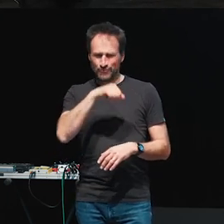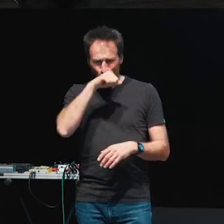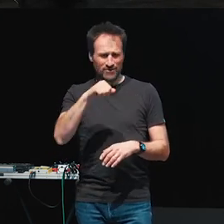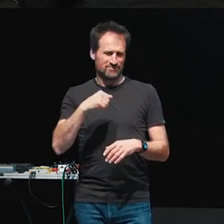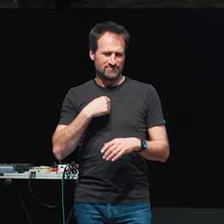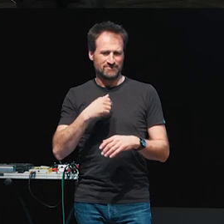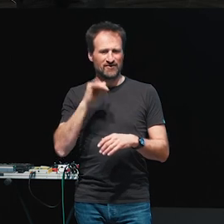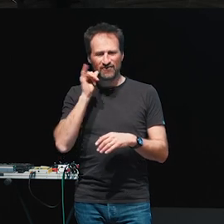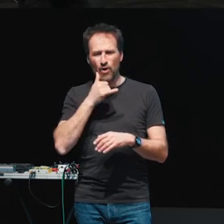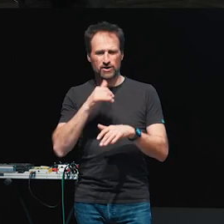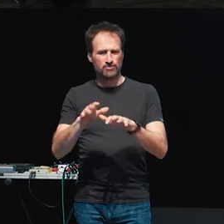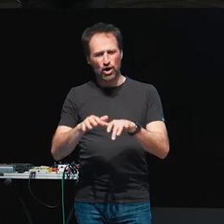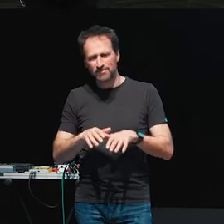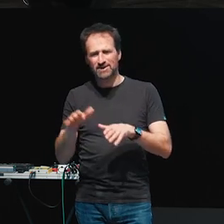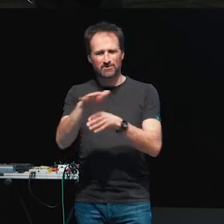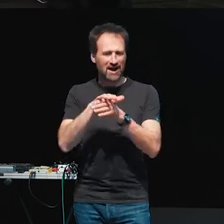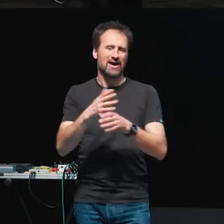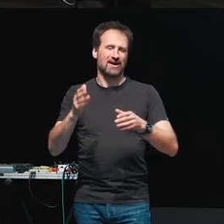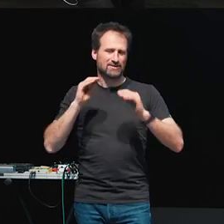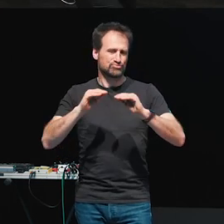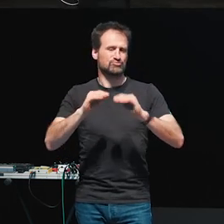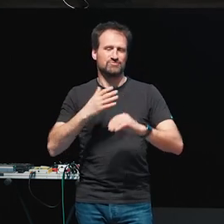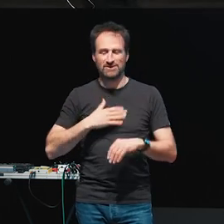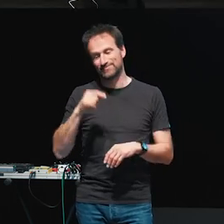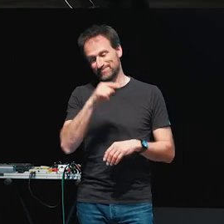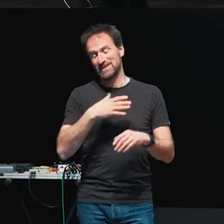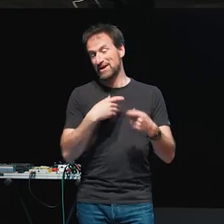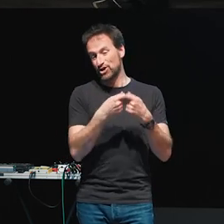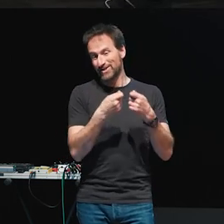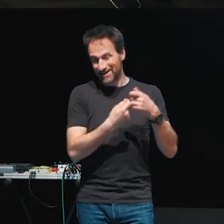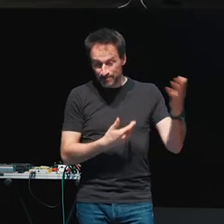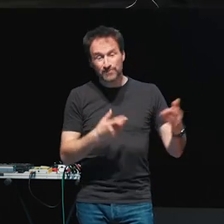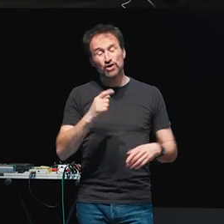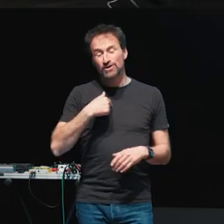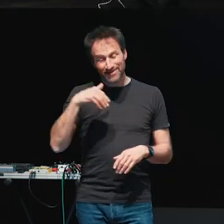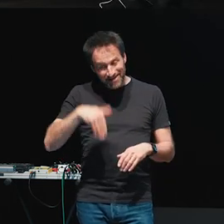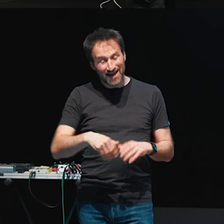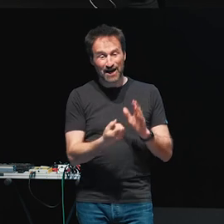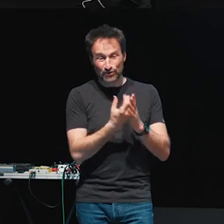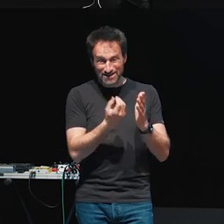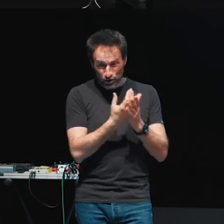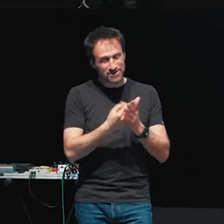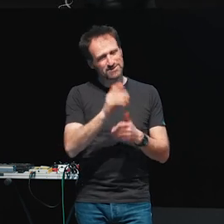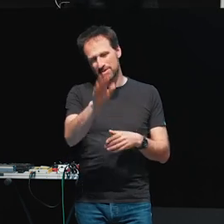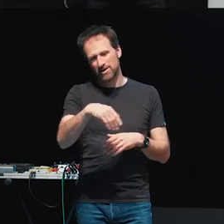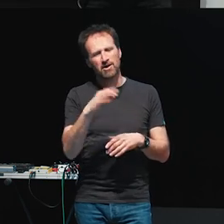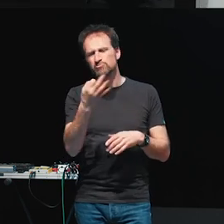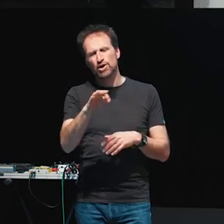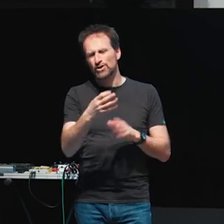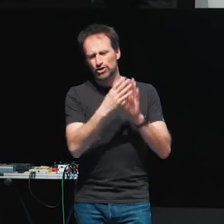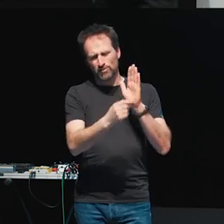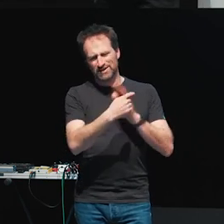email and contact number. And I have some resources. And you don't need to copy them, because I'll be sharing them on my Twitter handle.